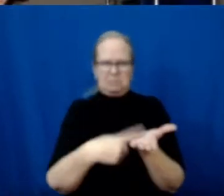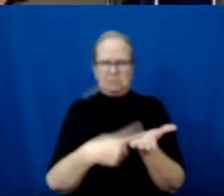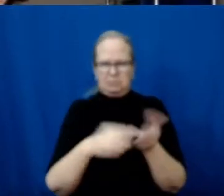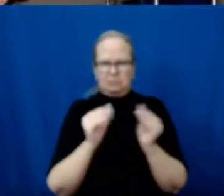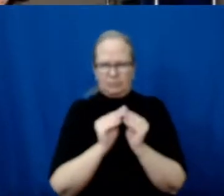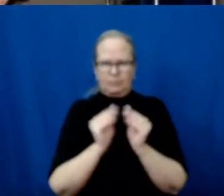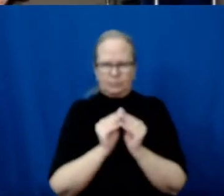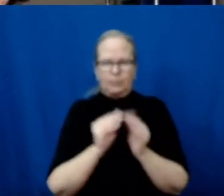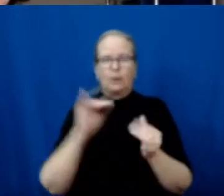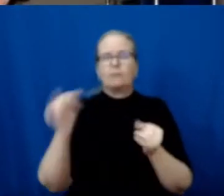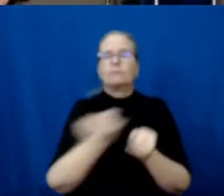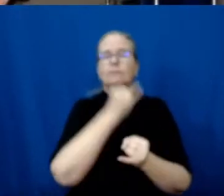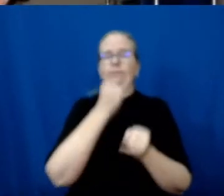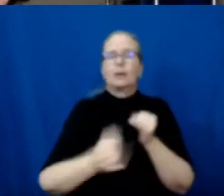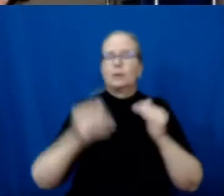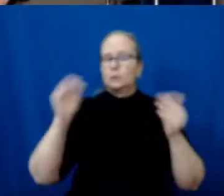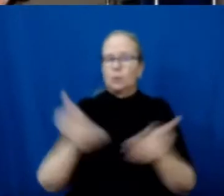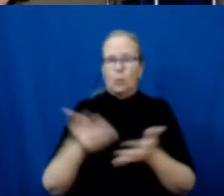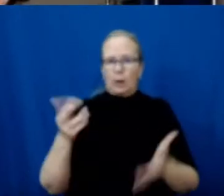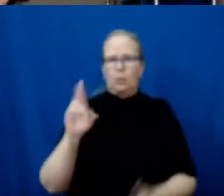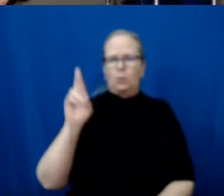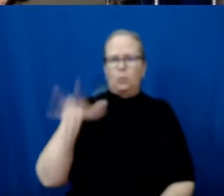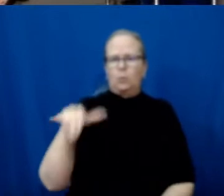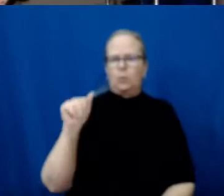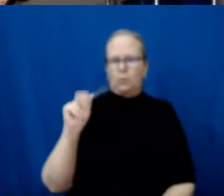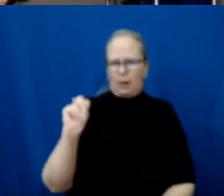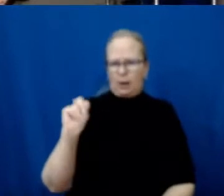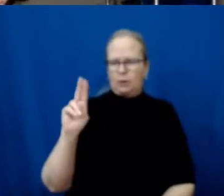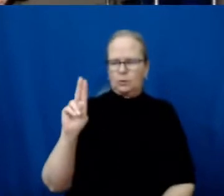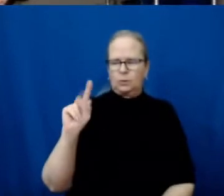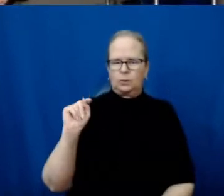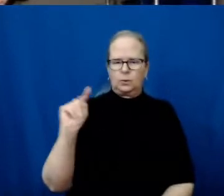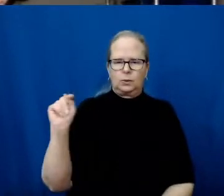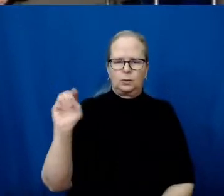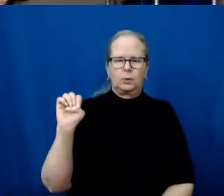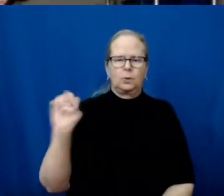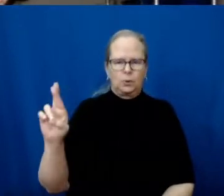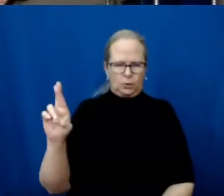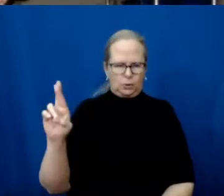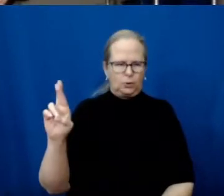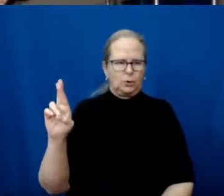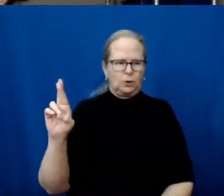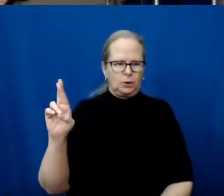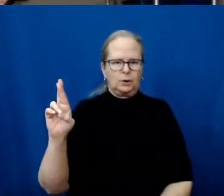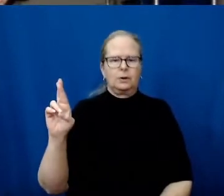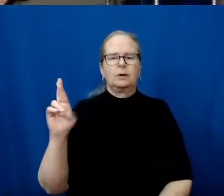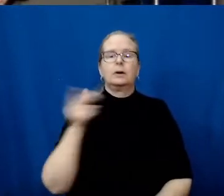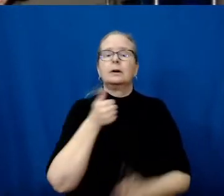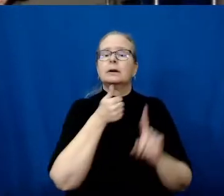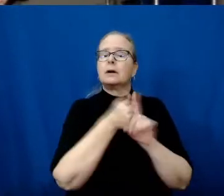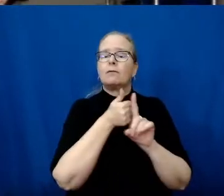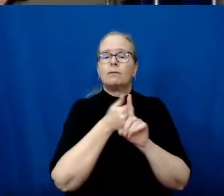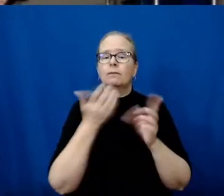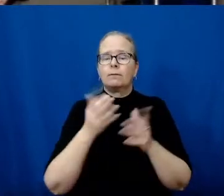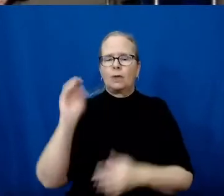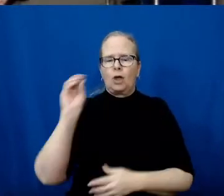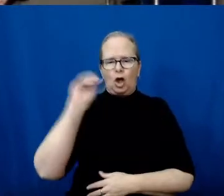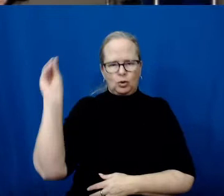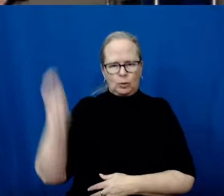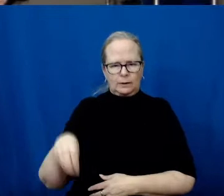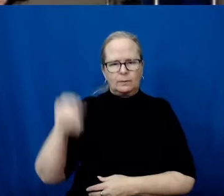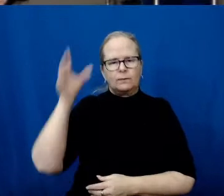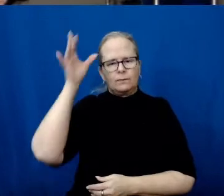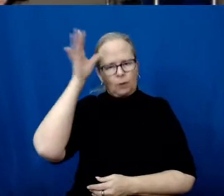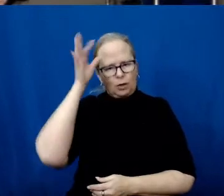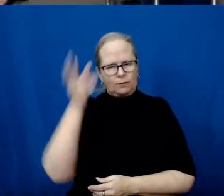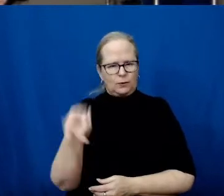Ryan Uter, an Ottawa-based parent of two tiny humans whose partner is a frontline healthcare worker.